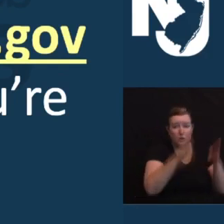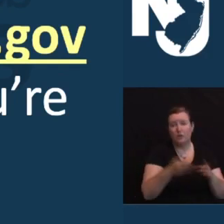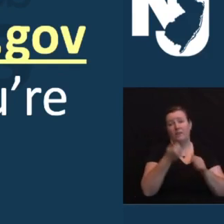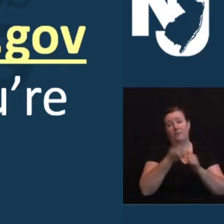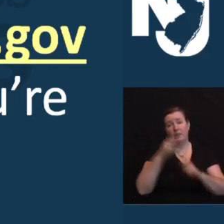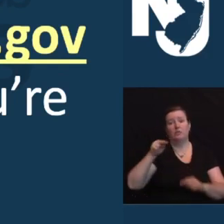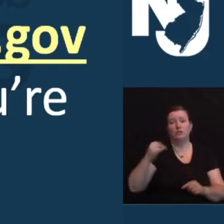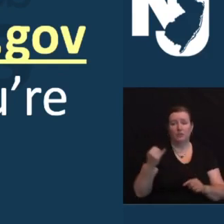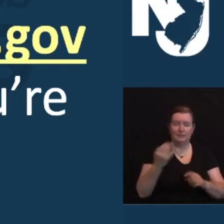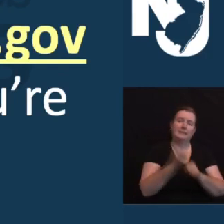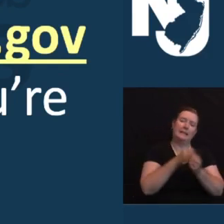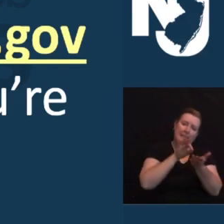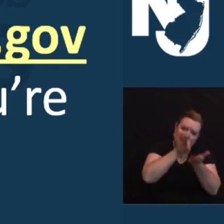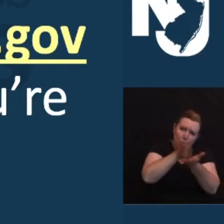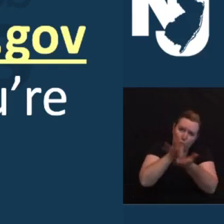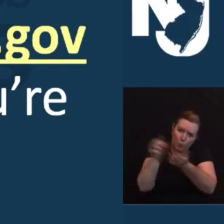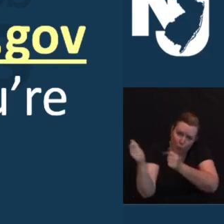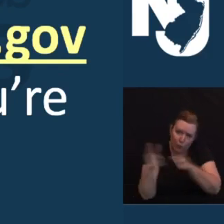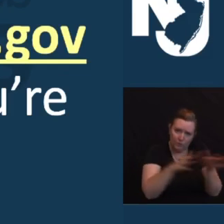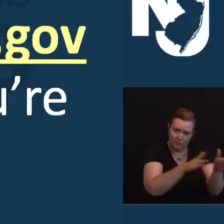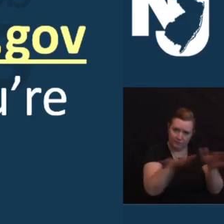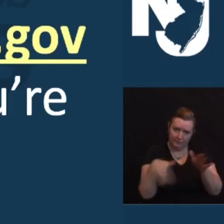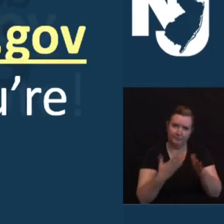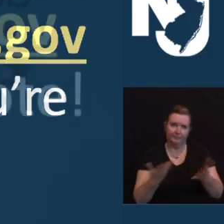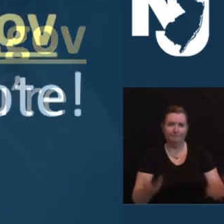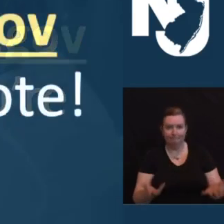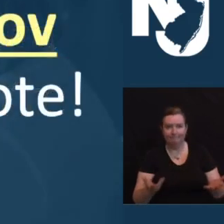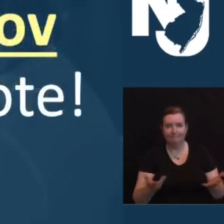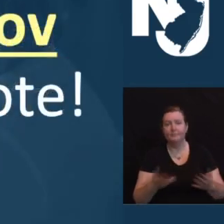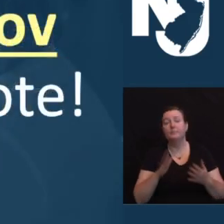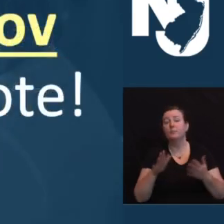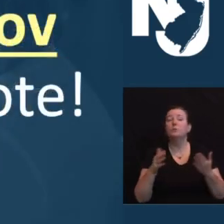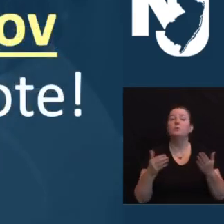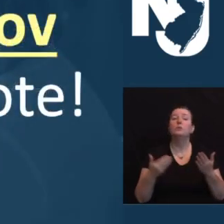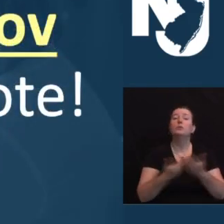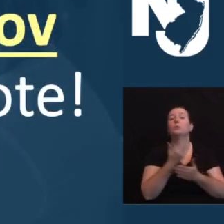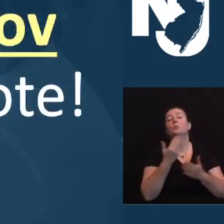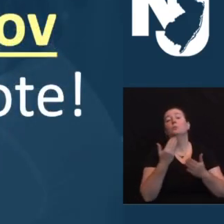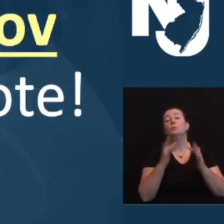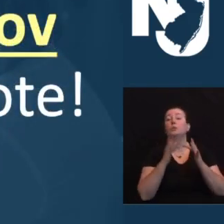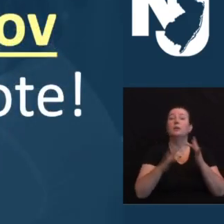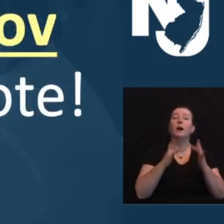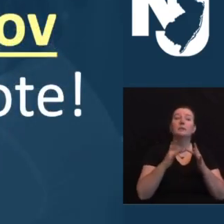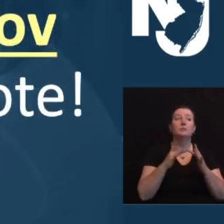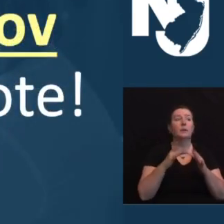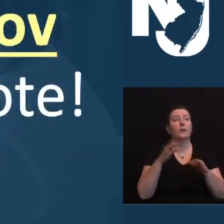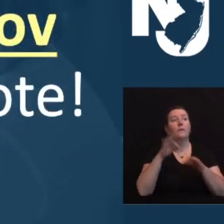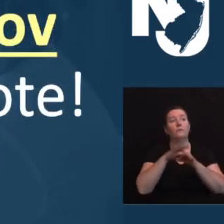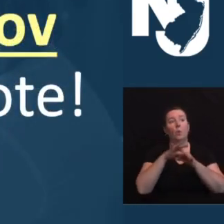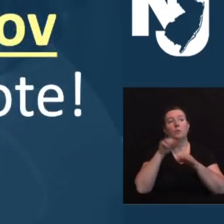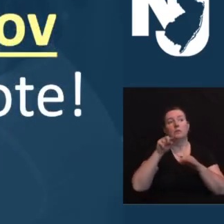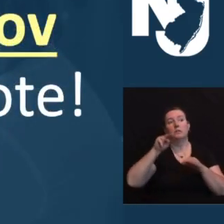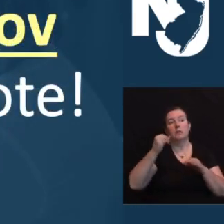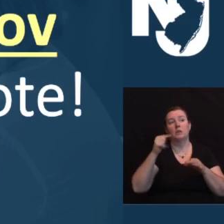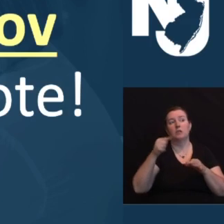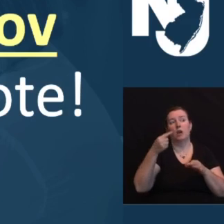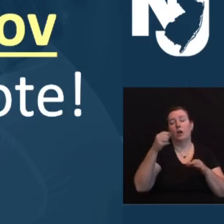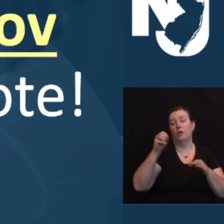counted. Switch gears, forgive me again. Our new online voter registration portal, there you see it,